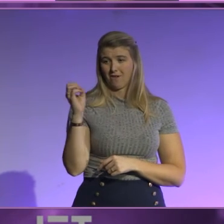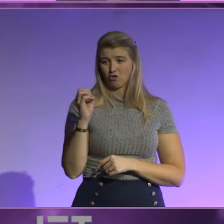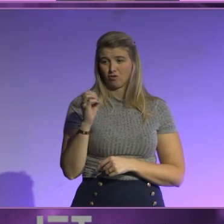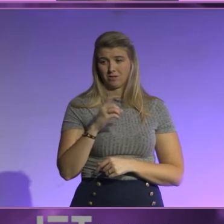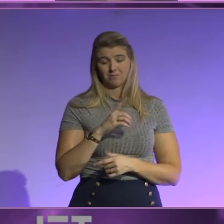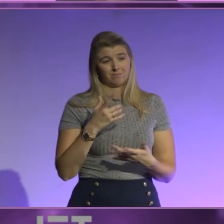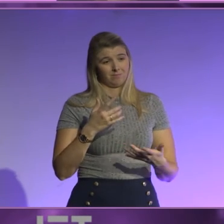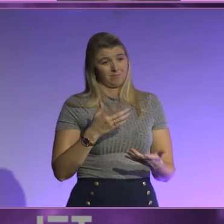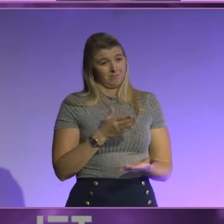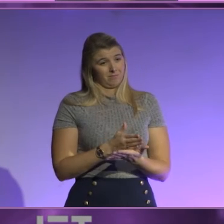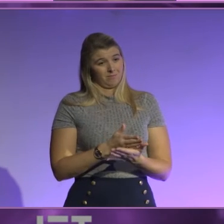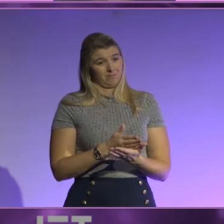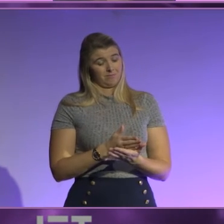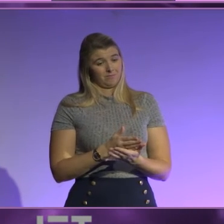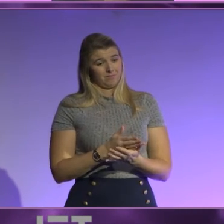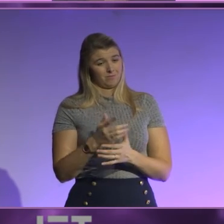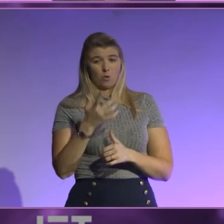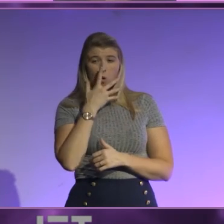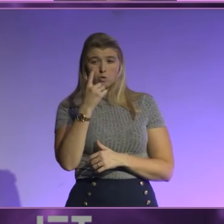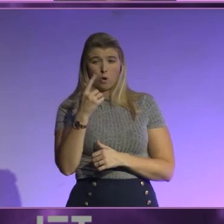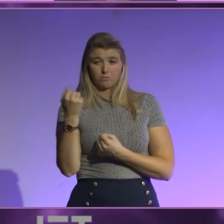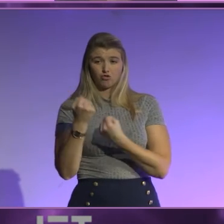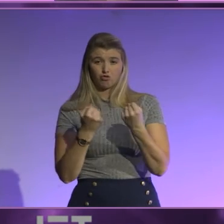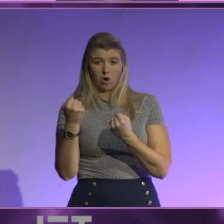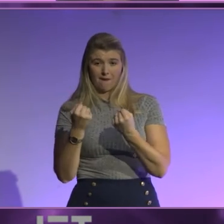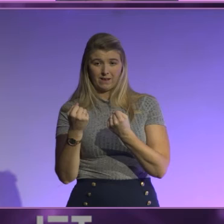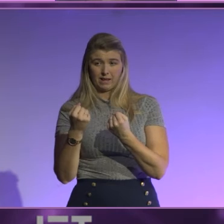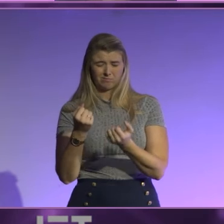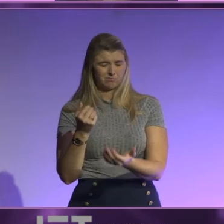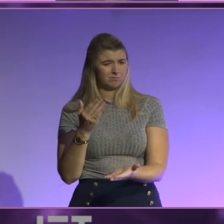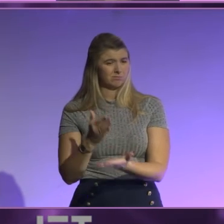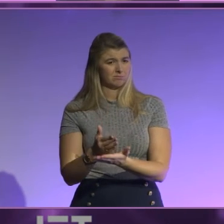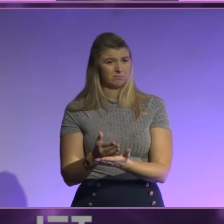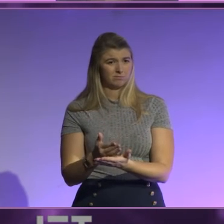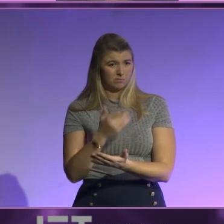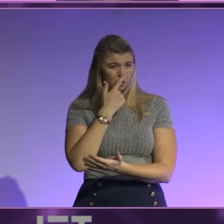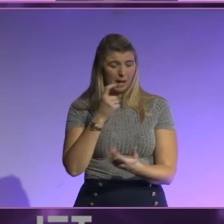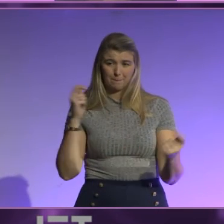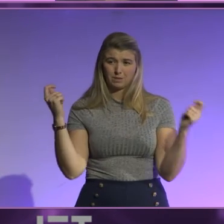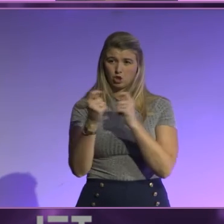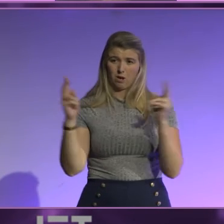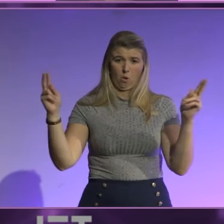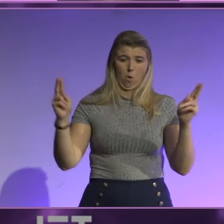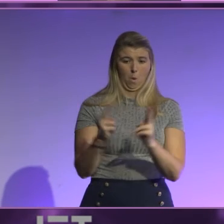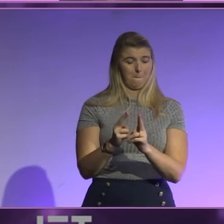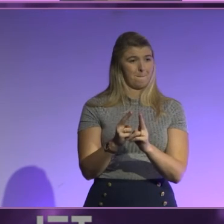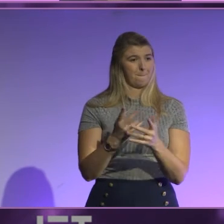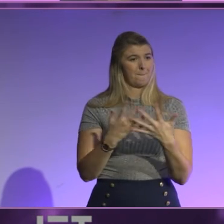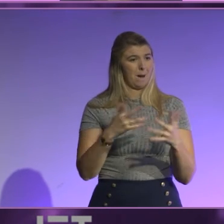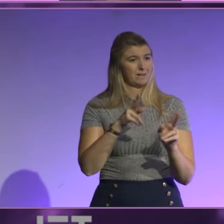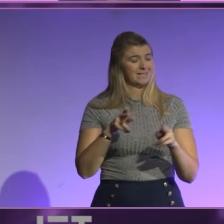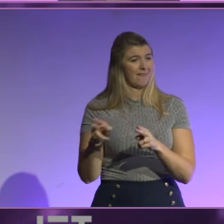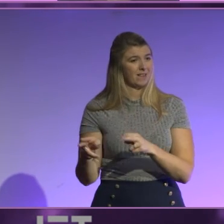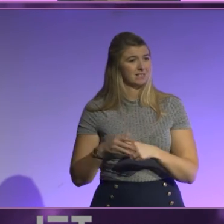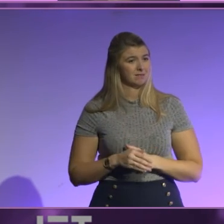the advent of autonomous driving and the functionality around it's got a real prospect of doing something to reduce that and reduce the hundreds of